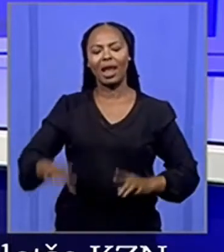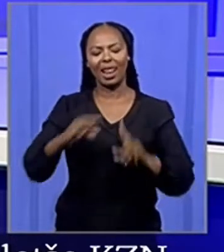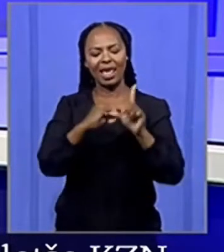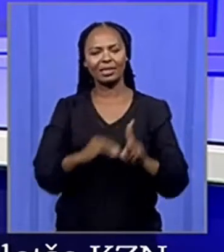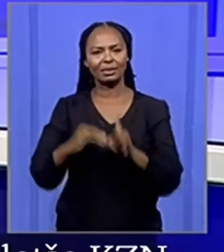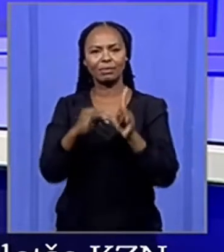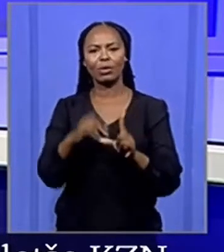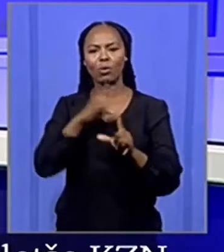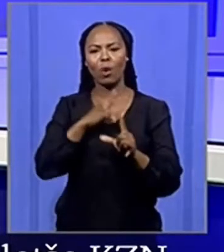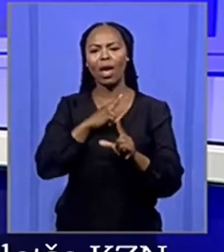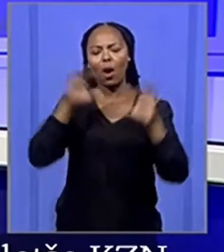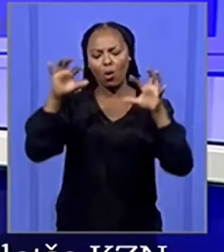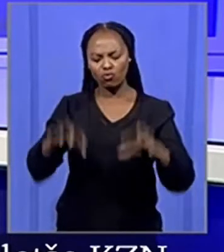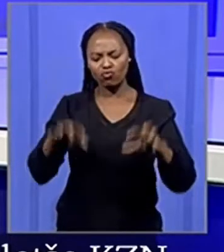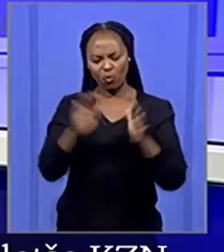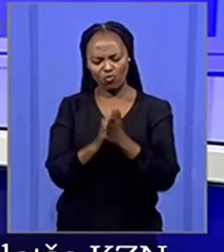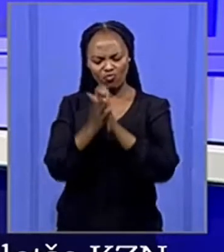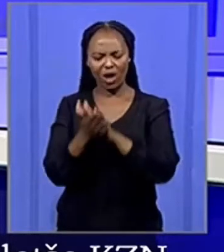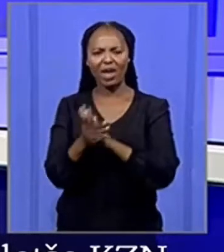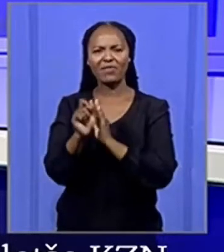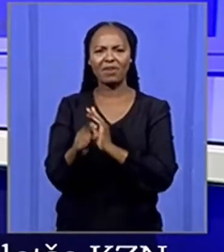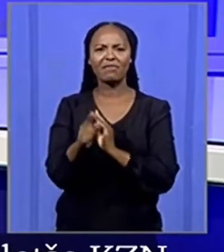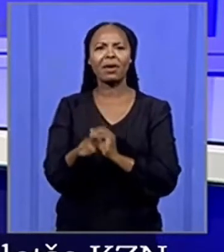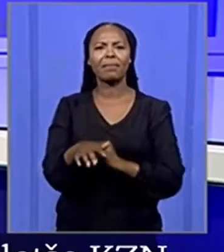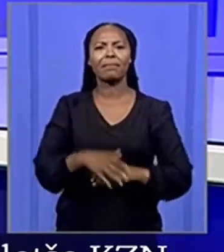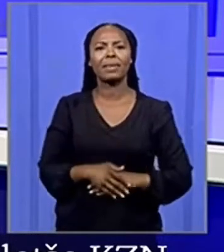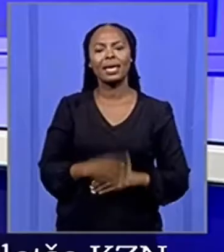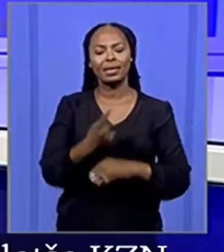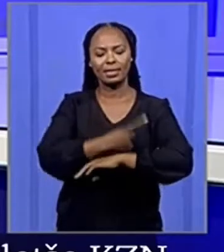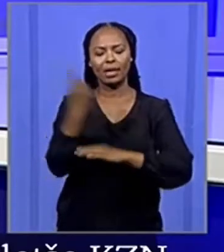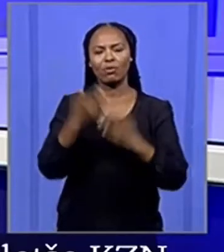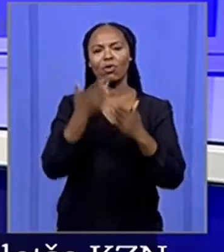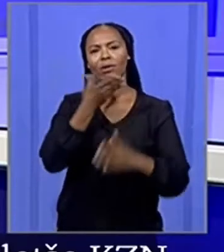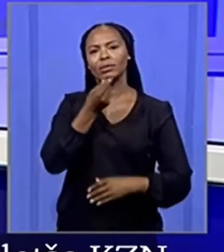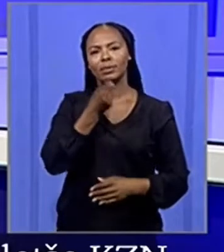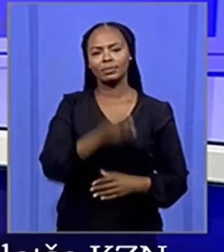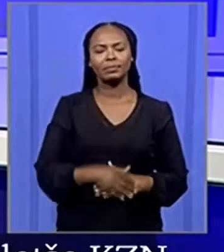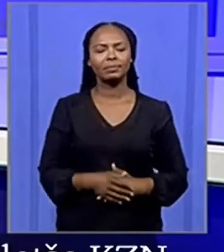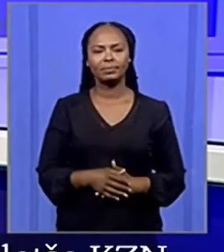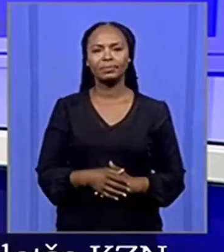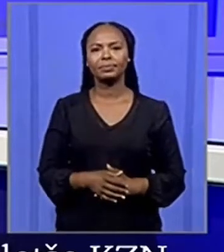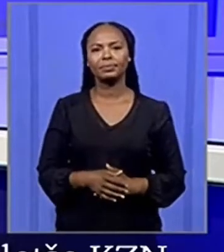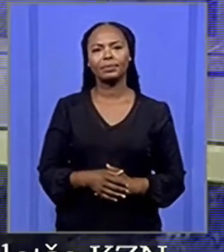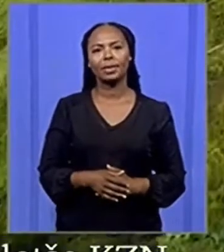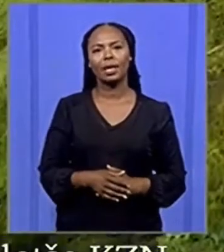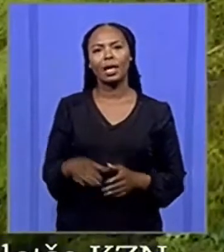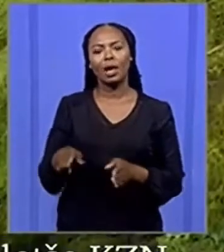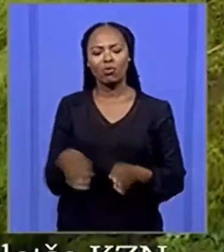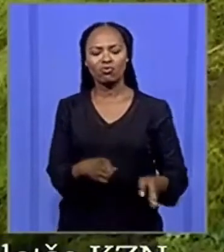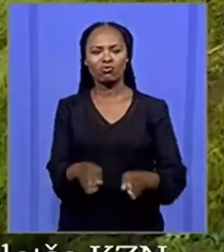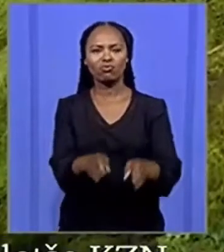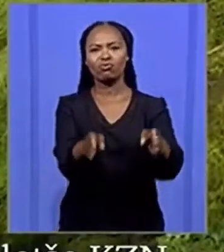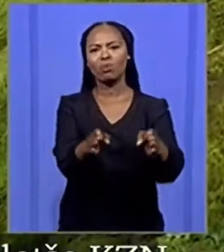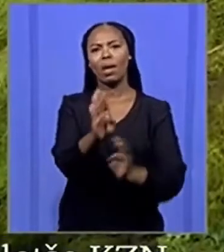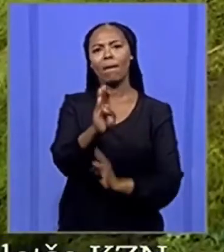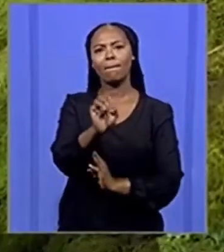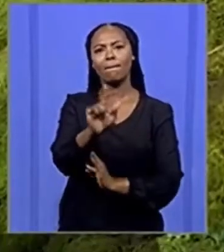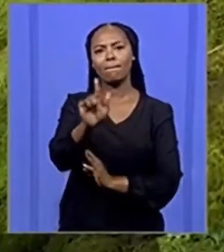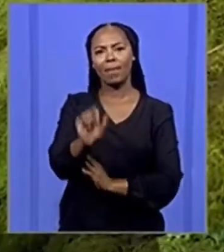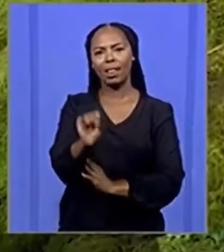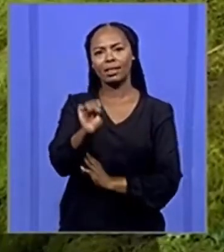metsi fula a senye ka lefelong leo letšatši pele ga Keresemose. Noka ya Bellspruit ile ya tlala